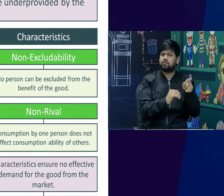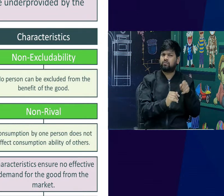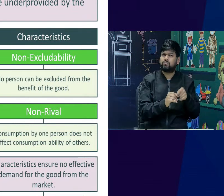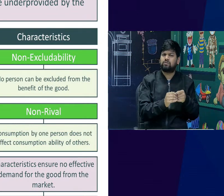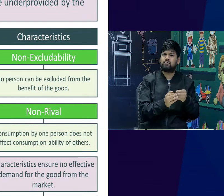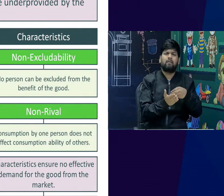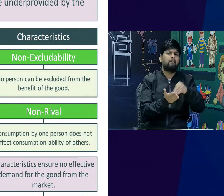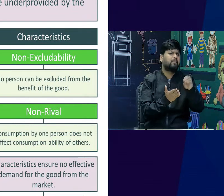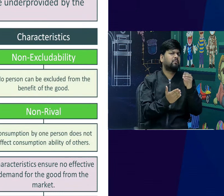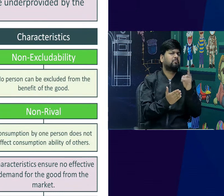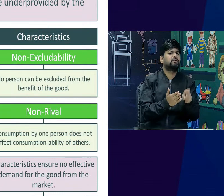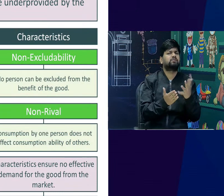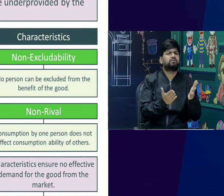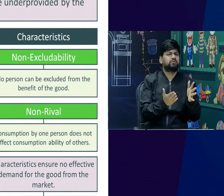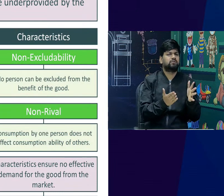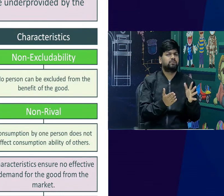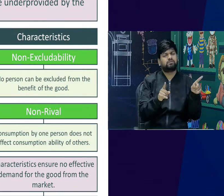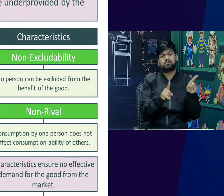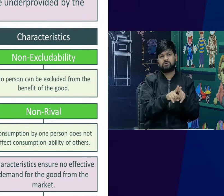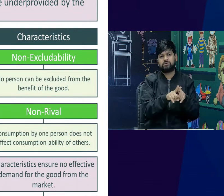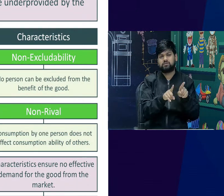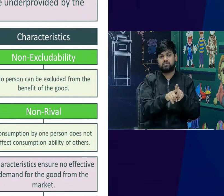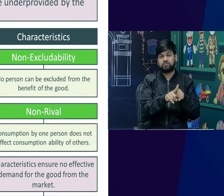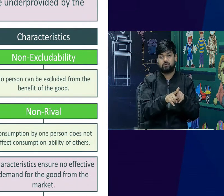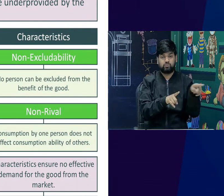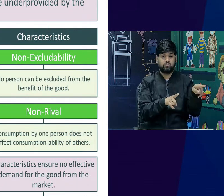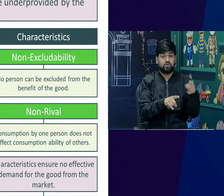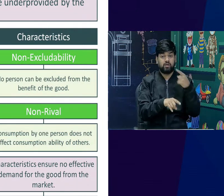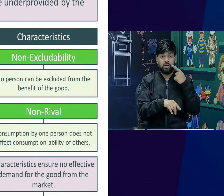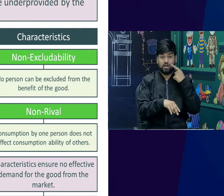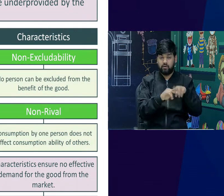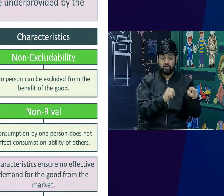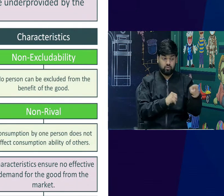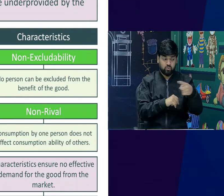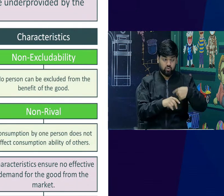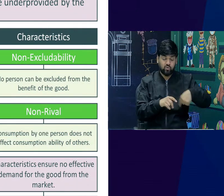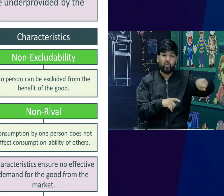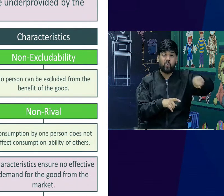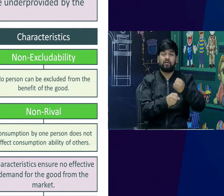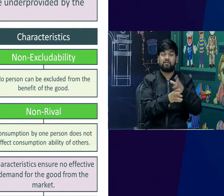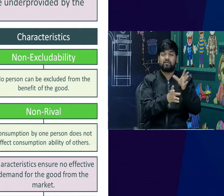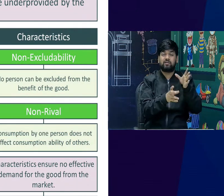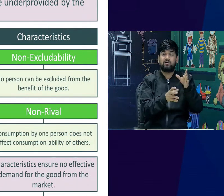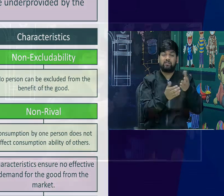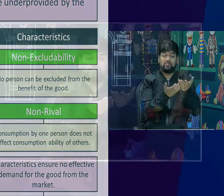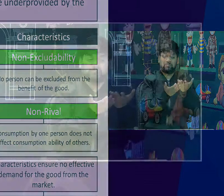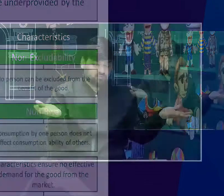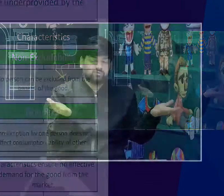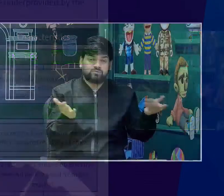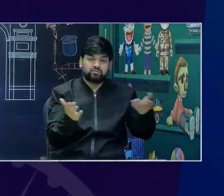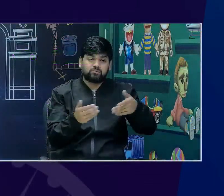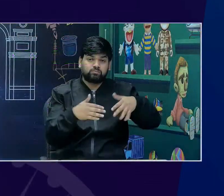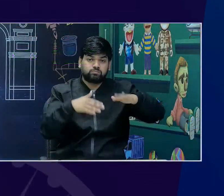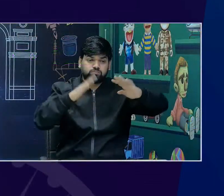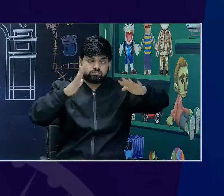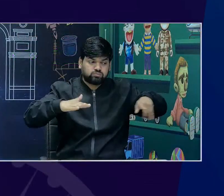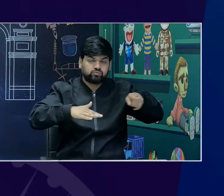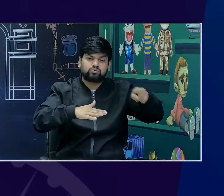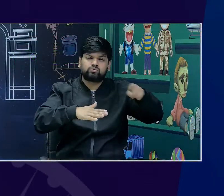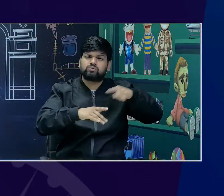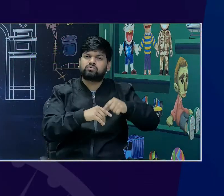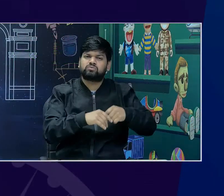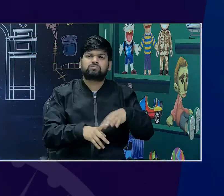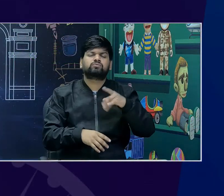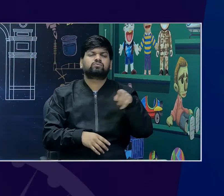clean air or water. They are absolutely free. And then we come on to quasi public goods, which are